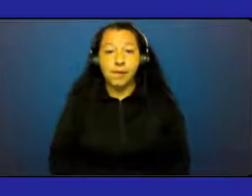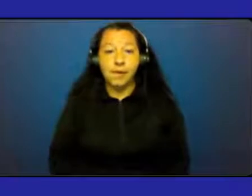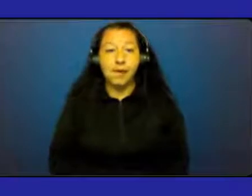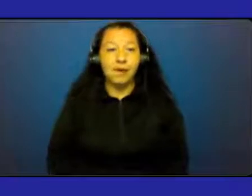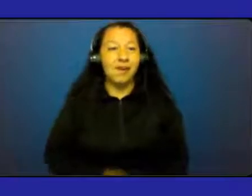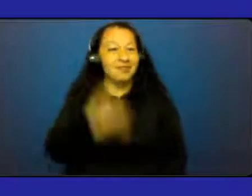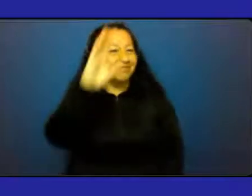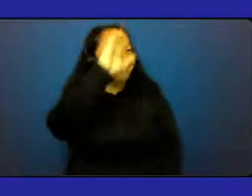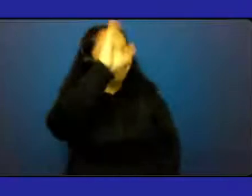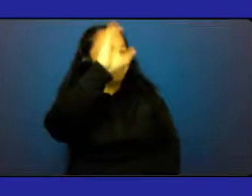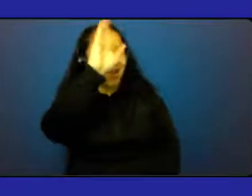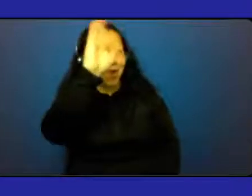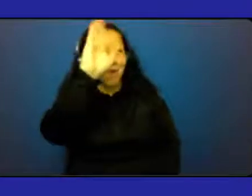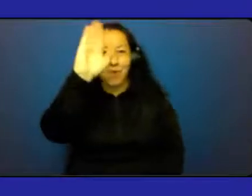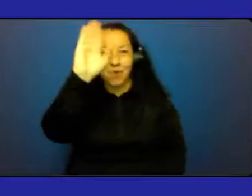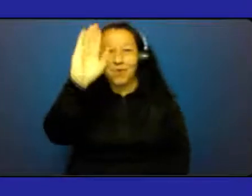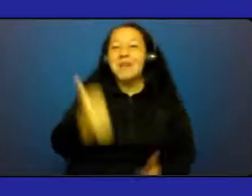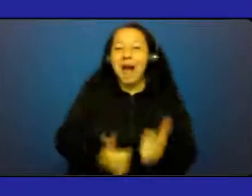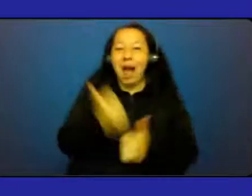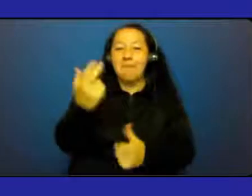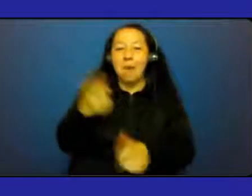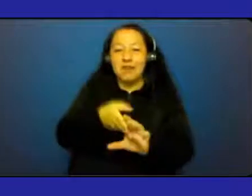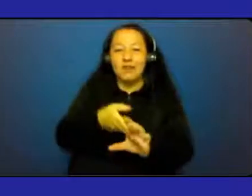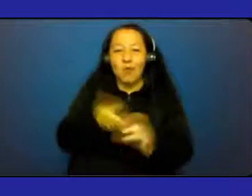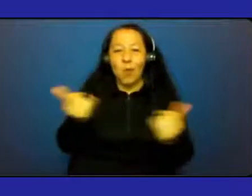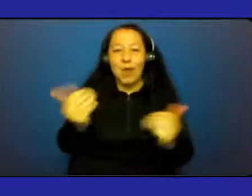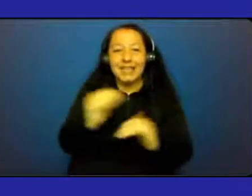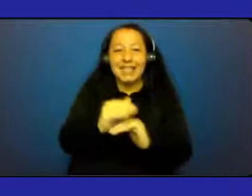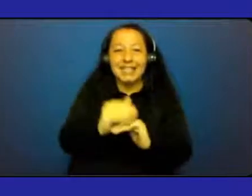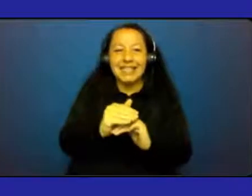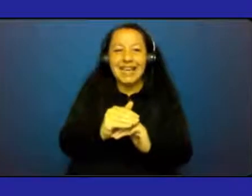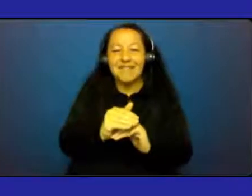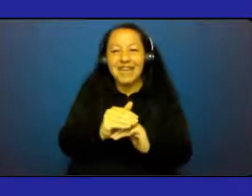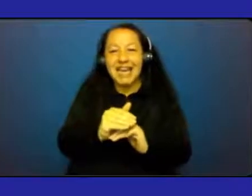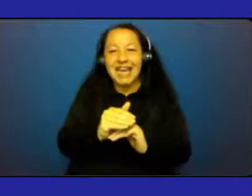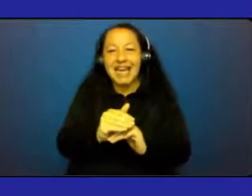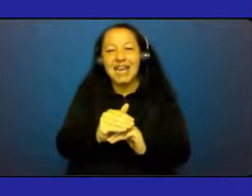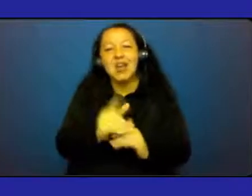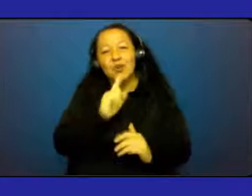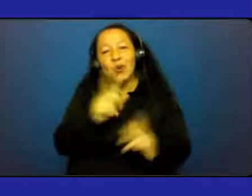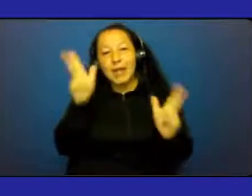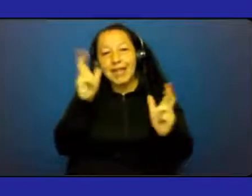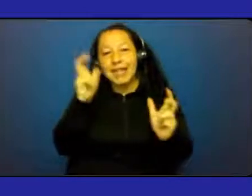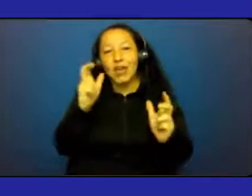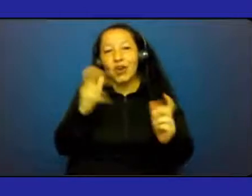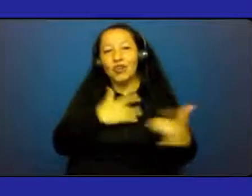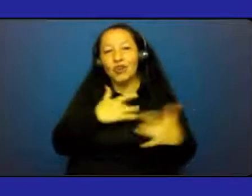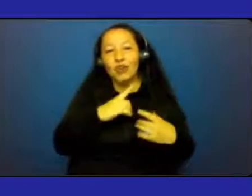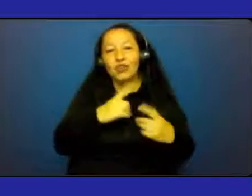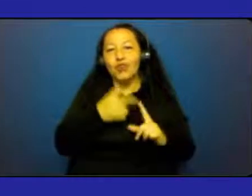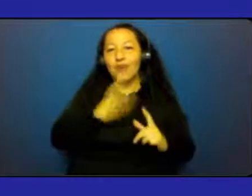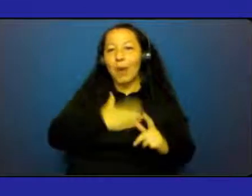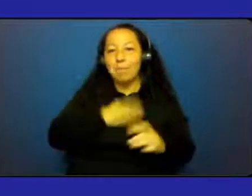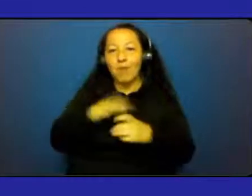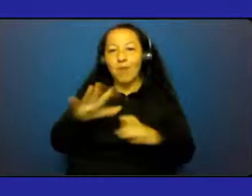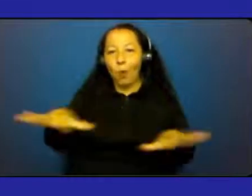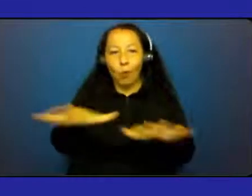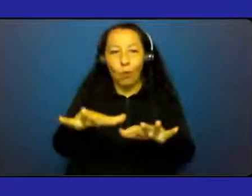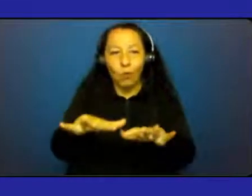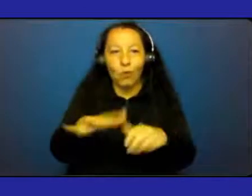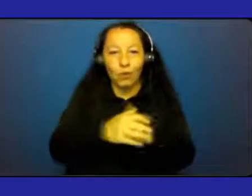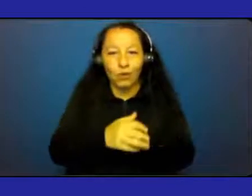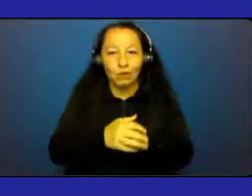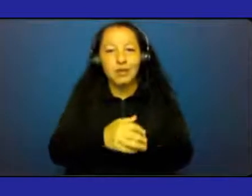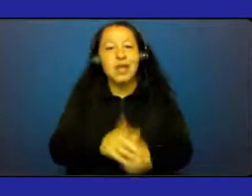Hi, I'm mostly joined tonight, to hear the concerns of my constituents as well, and to